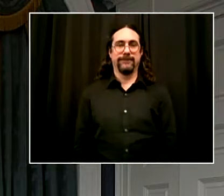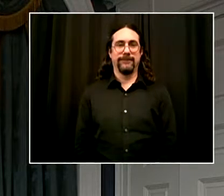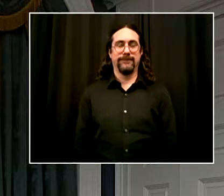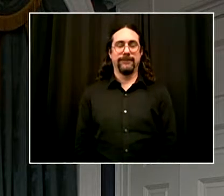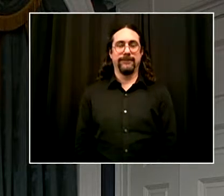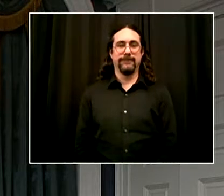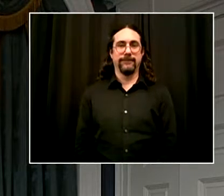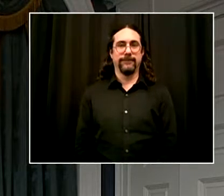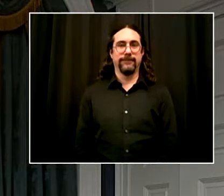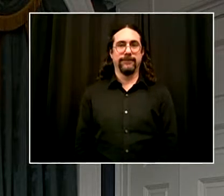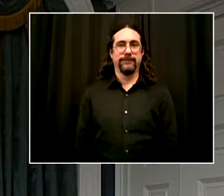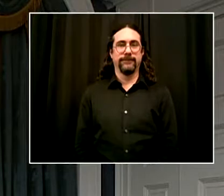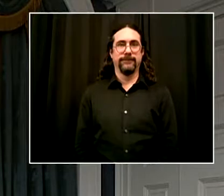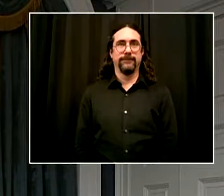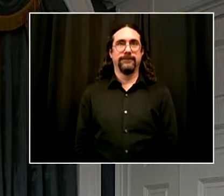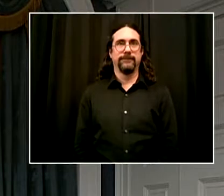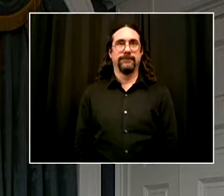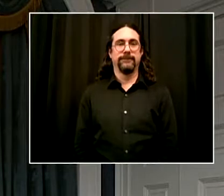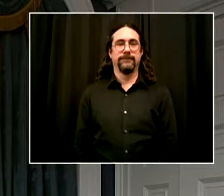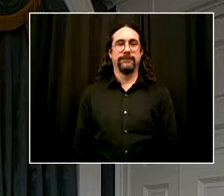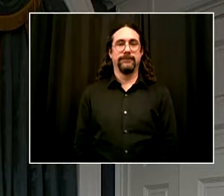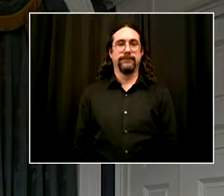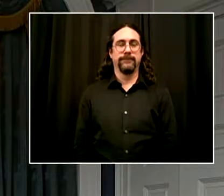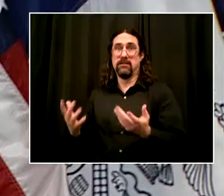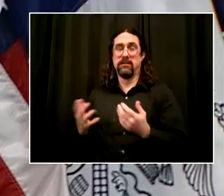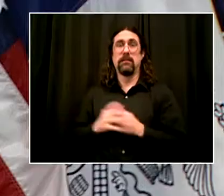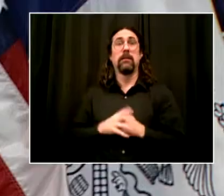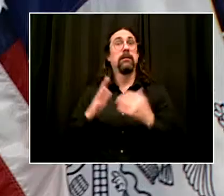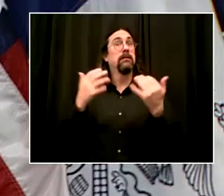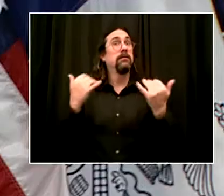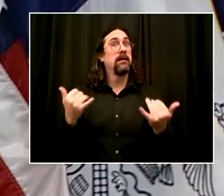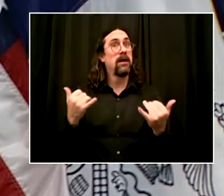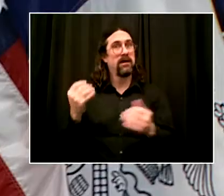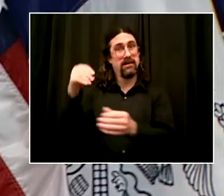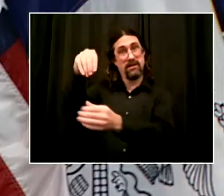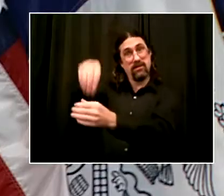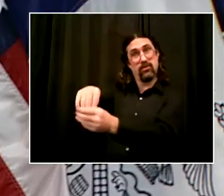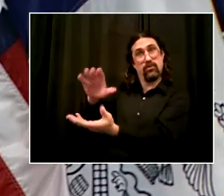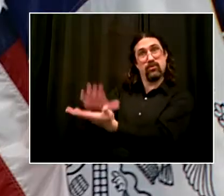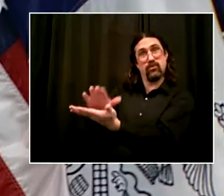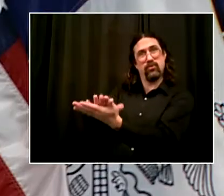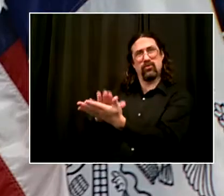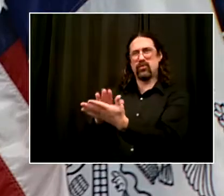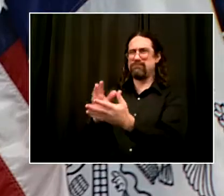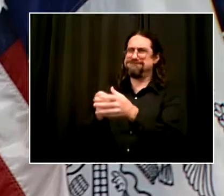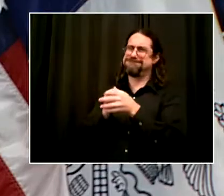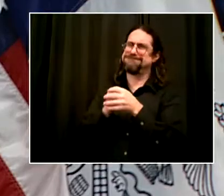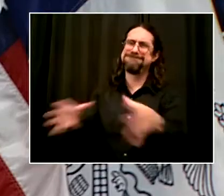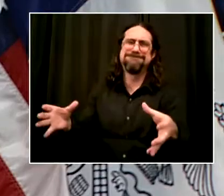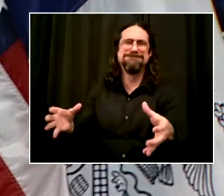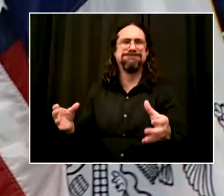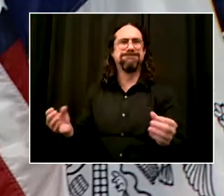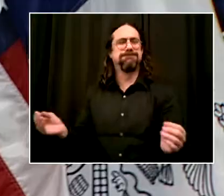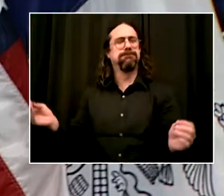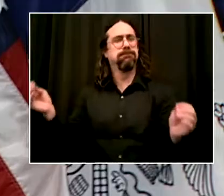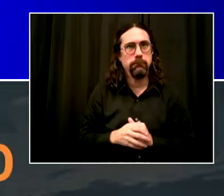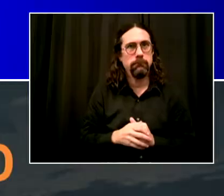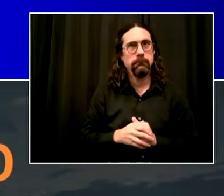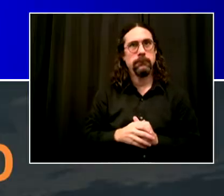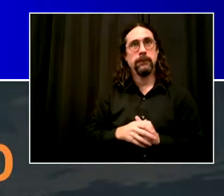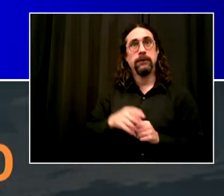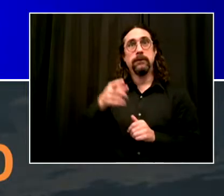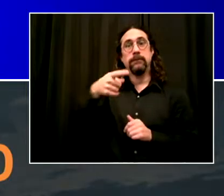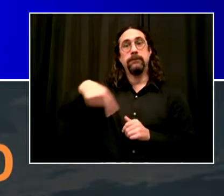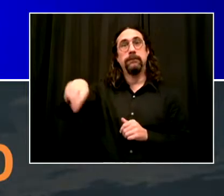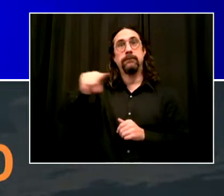rules. He said they're going to be focusing on educating people on the importance of quarantine after they traveled or to test out by having a double negative test